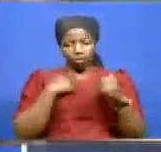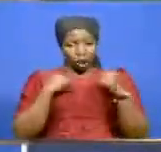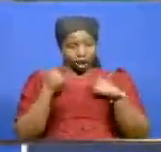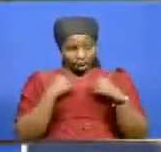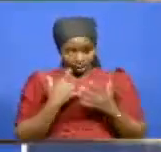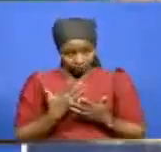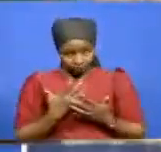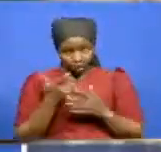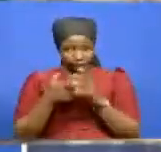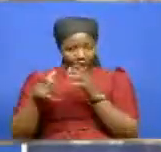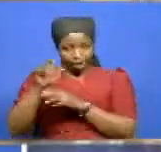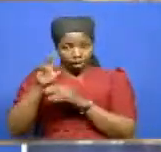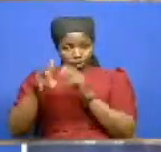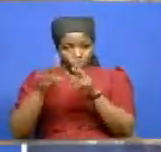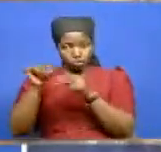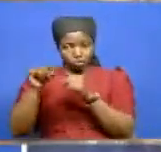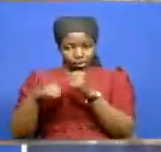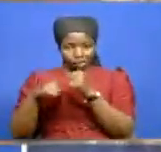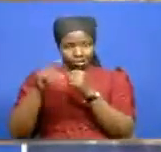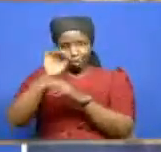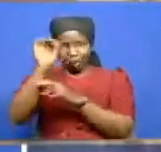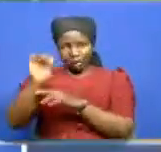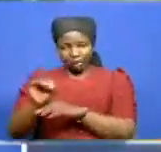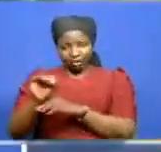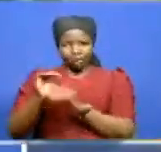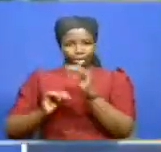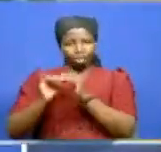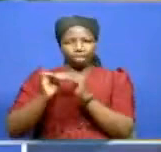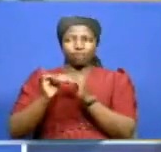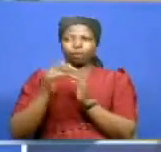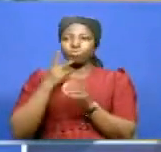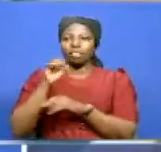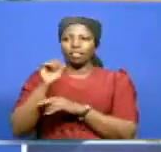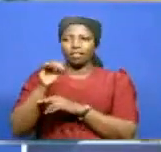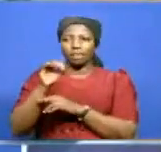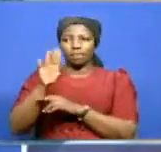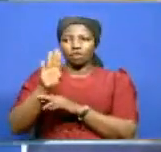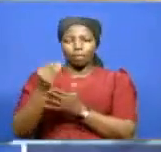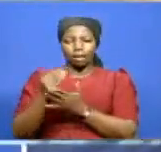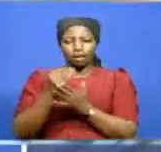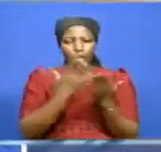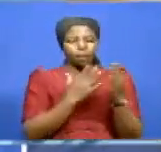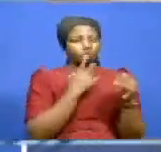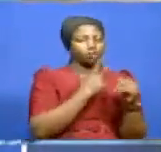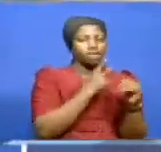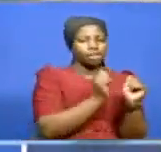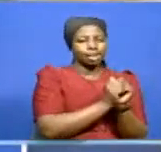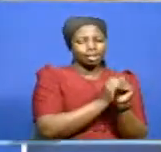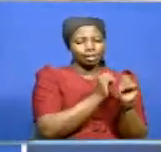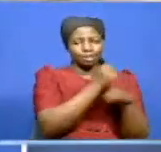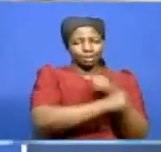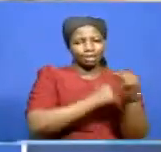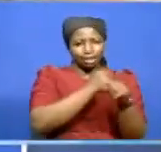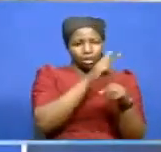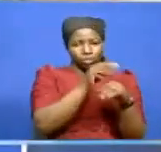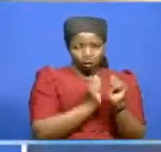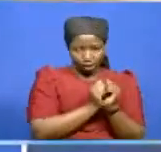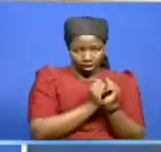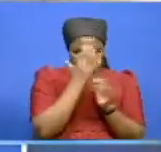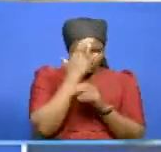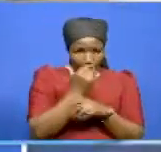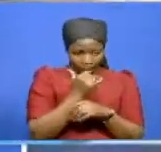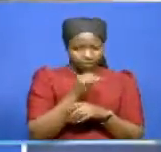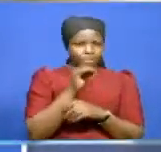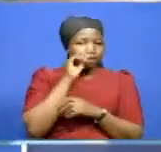inflows increased 22.6%, reaching 250 billion shillings compared to 210 in 2018, mainly due